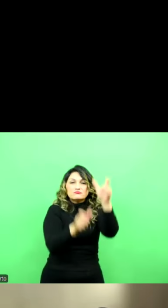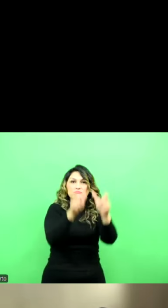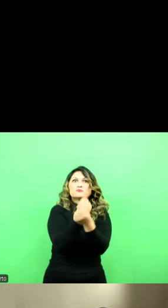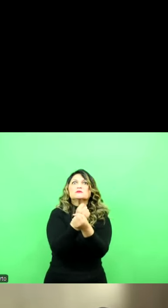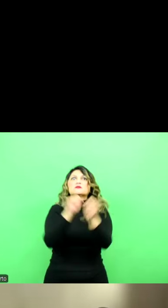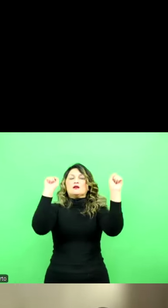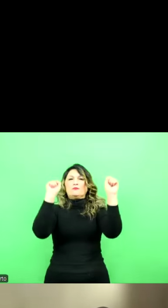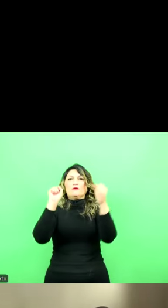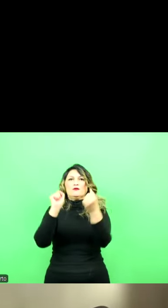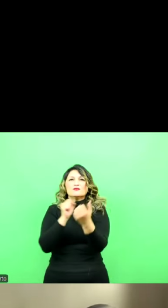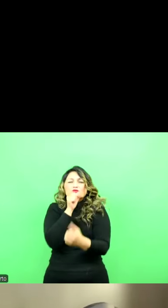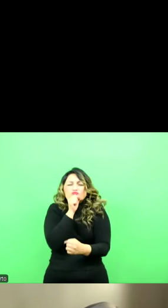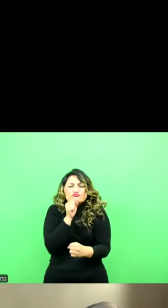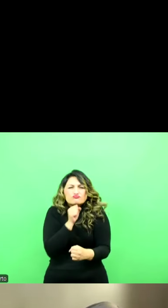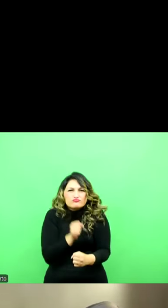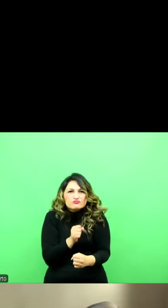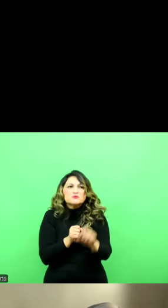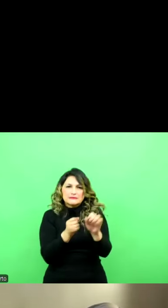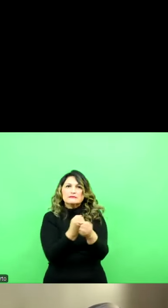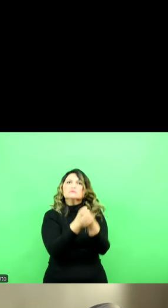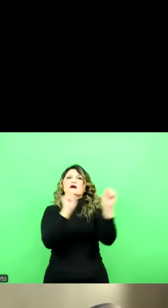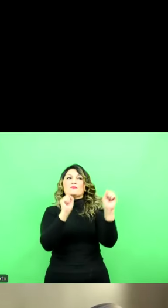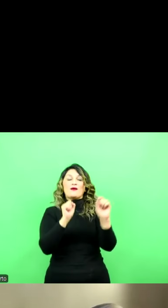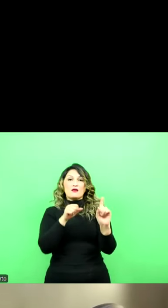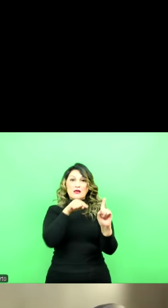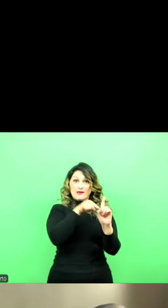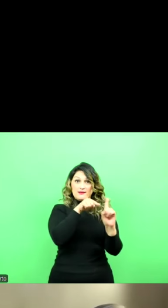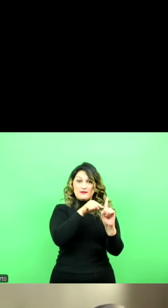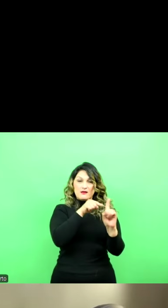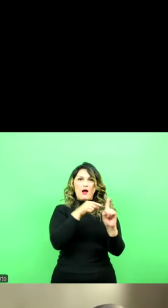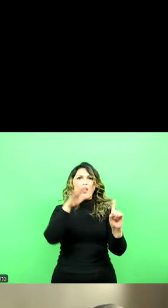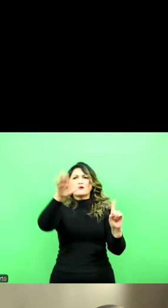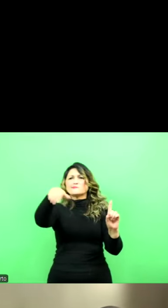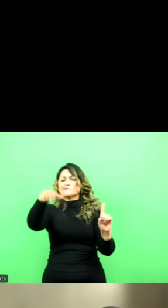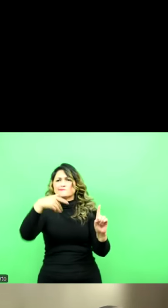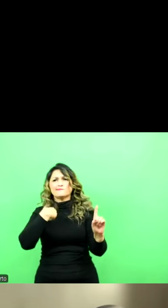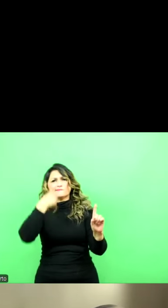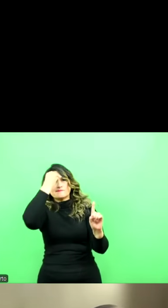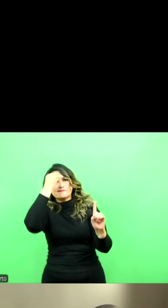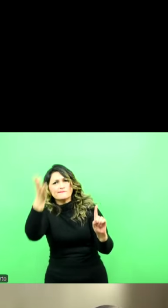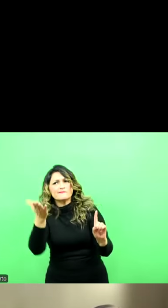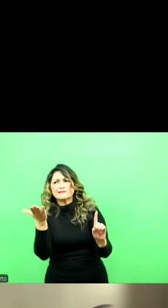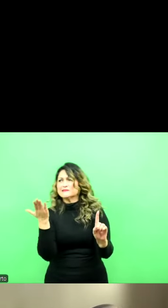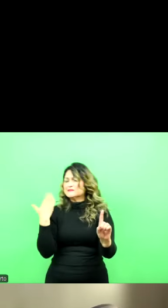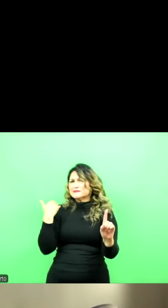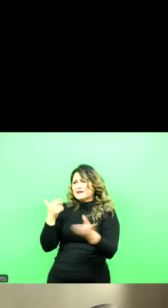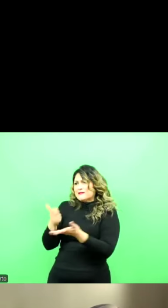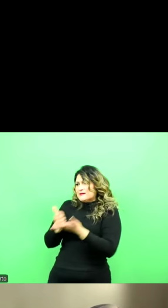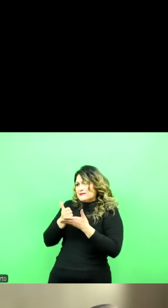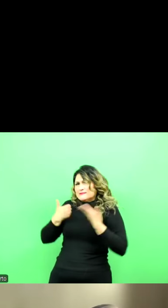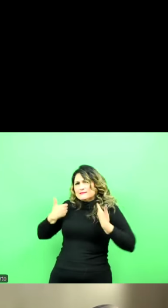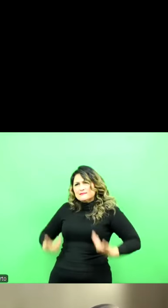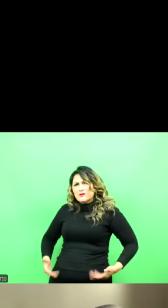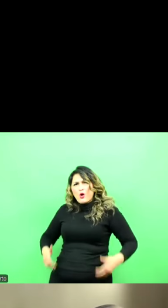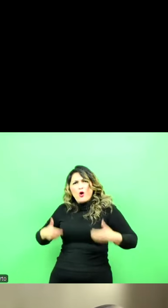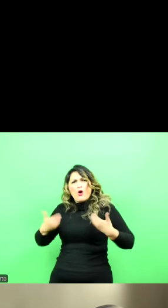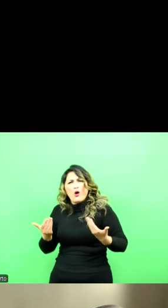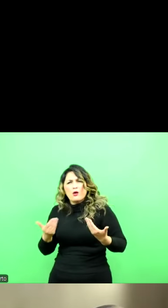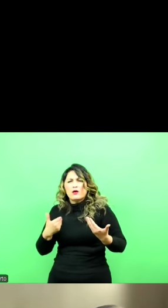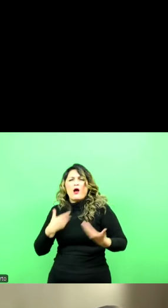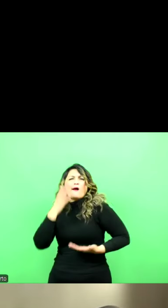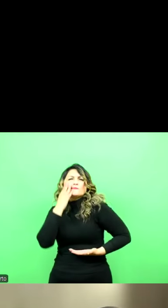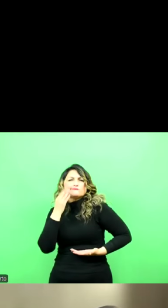their lives. So they were able to share the experiences that one